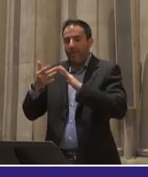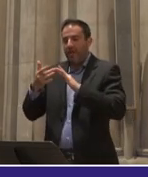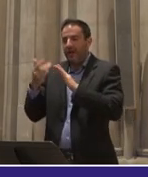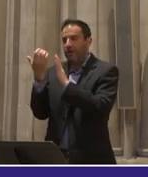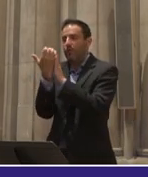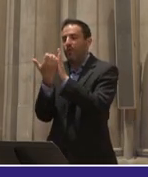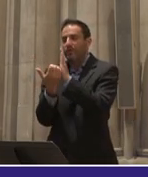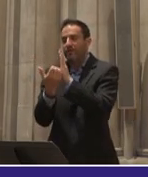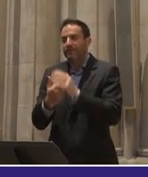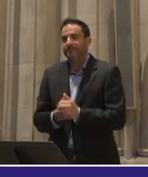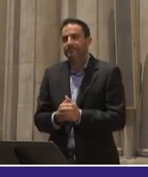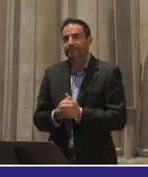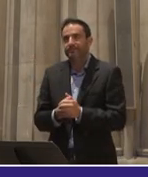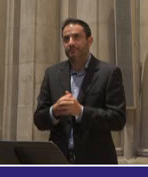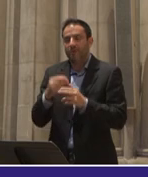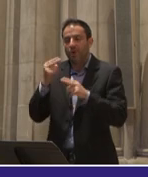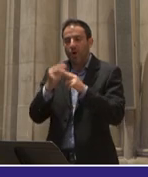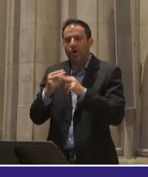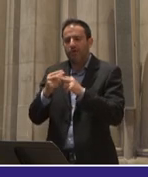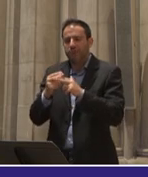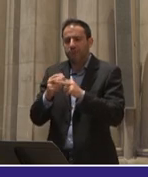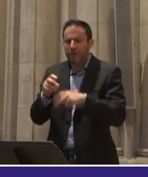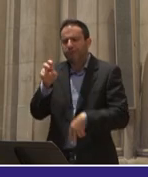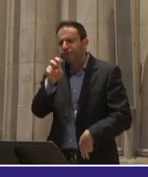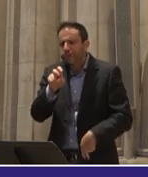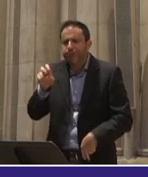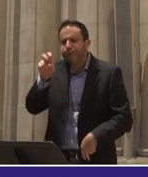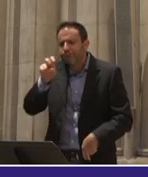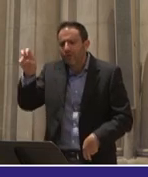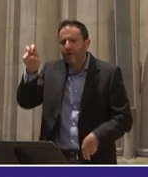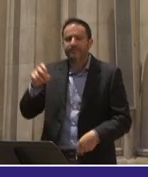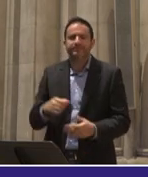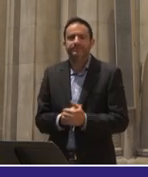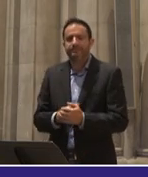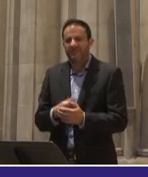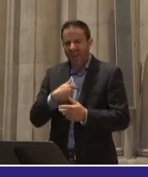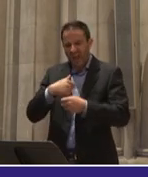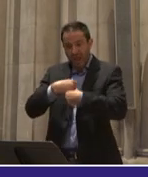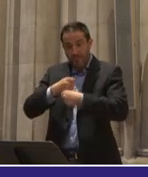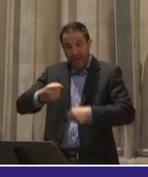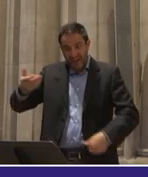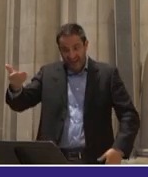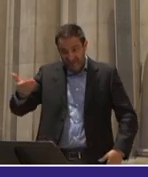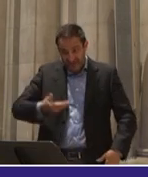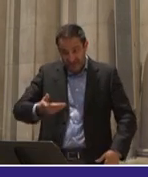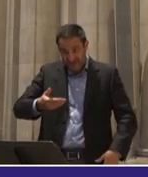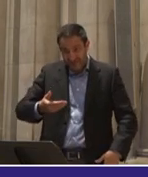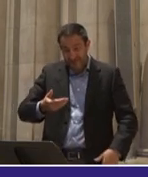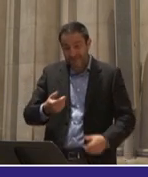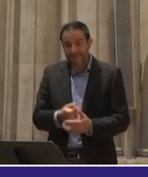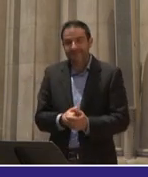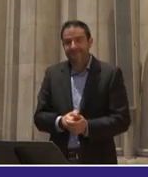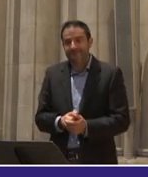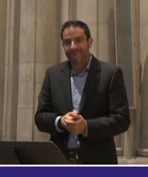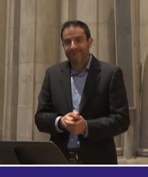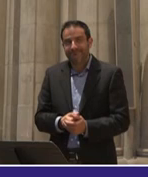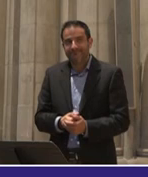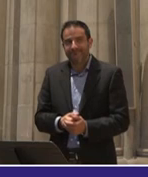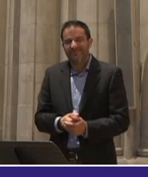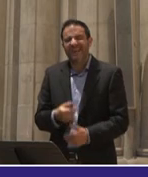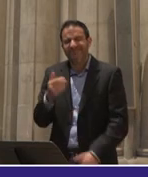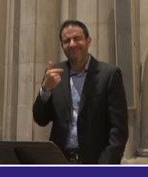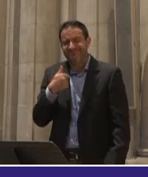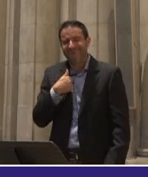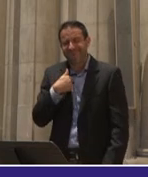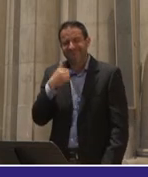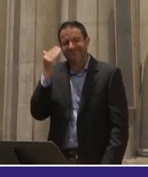course called Explore. And I make this invitation well aware that amid all that